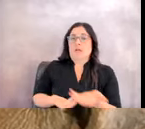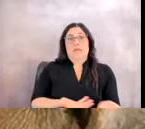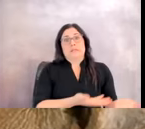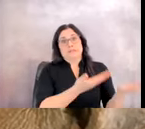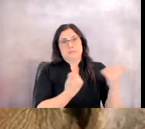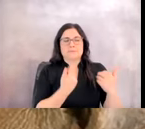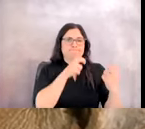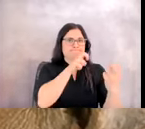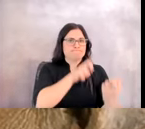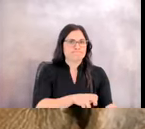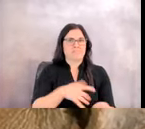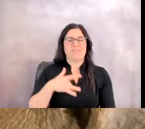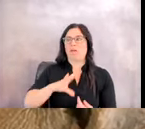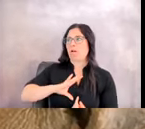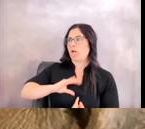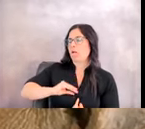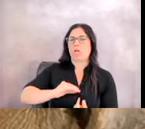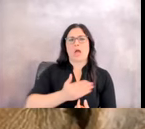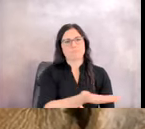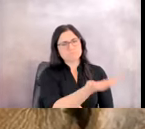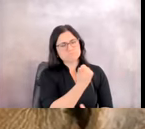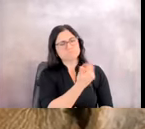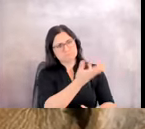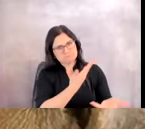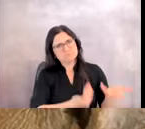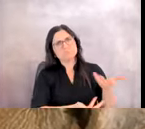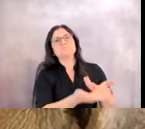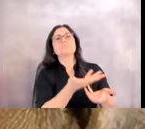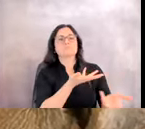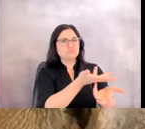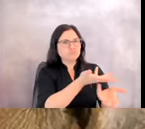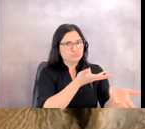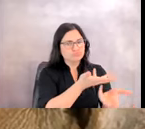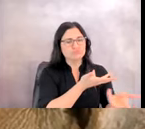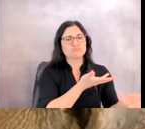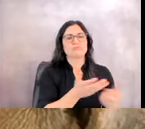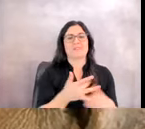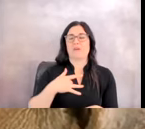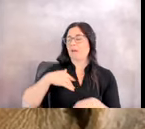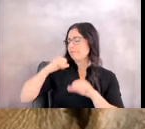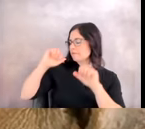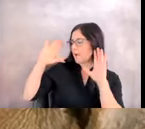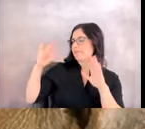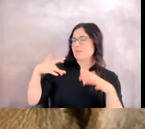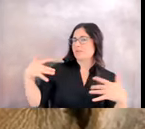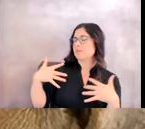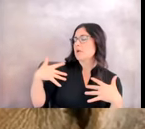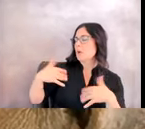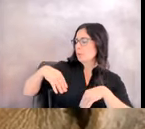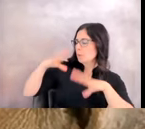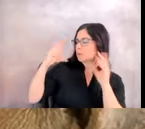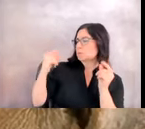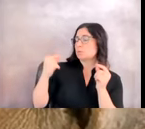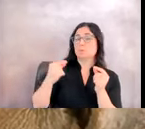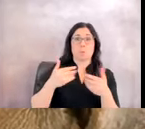defeated and like you've sort of given up. I can't even engage in this because of fear. Mm-hmm. So let's